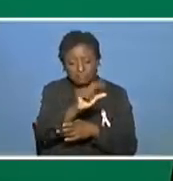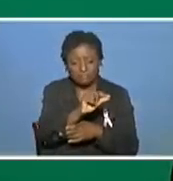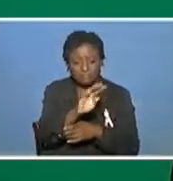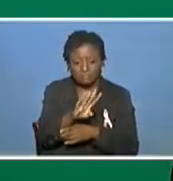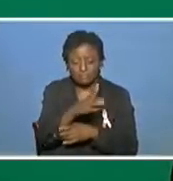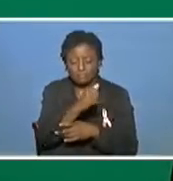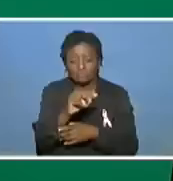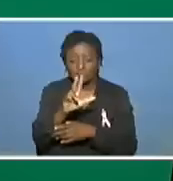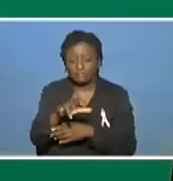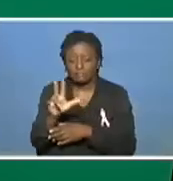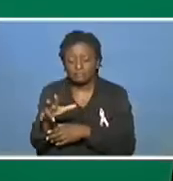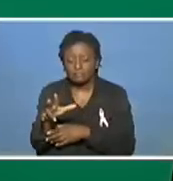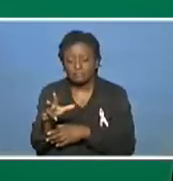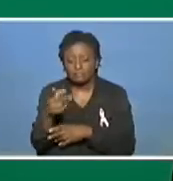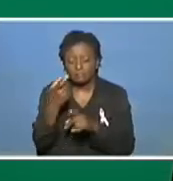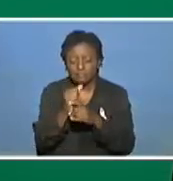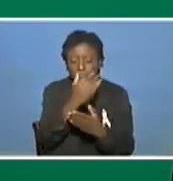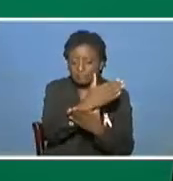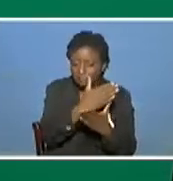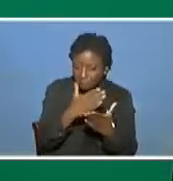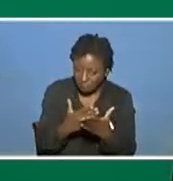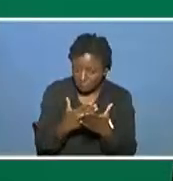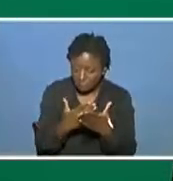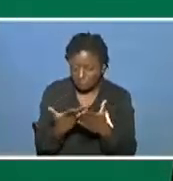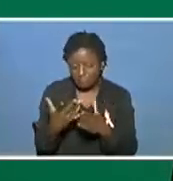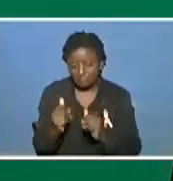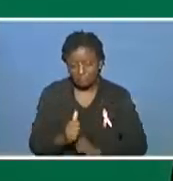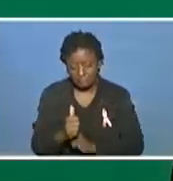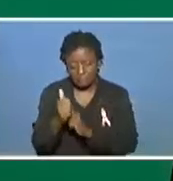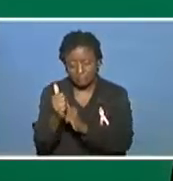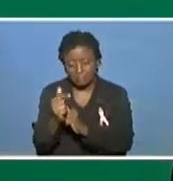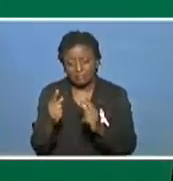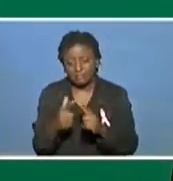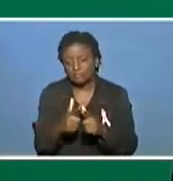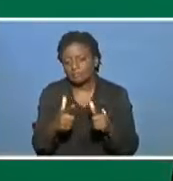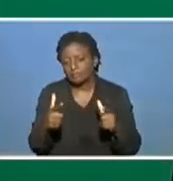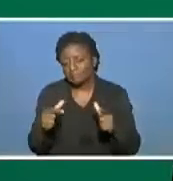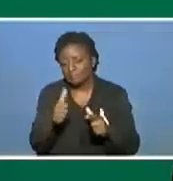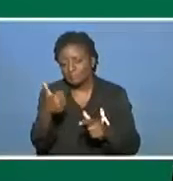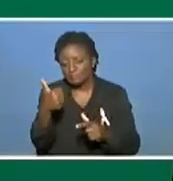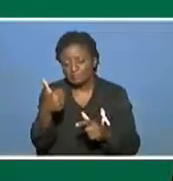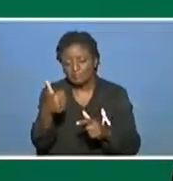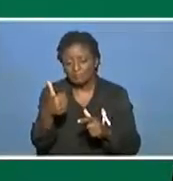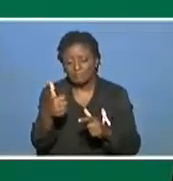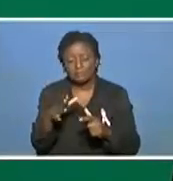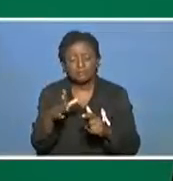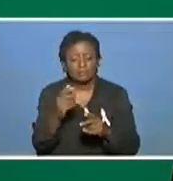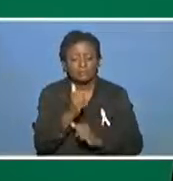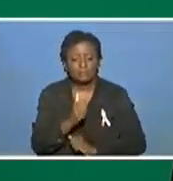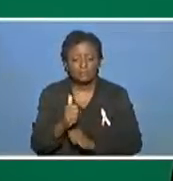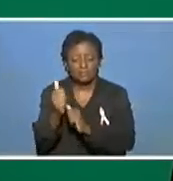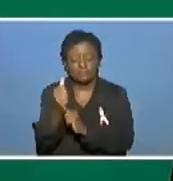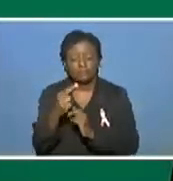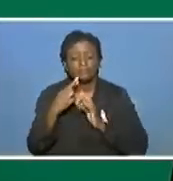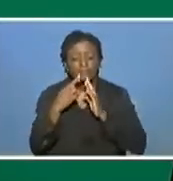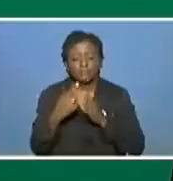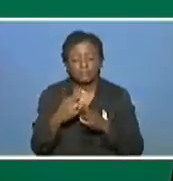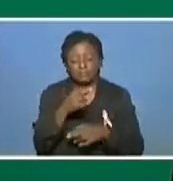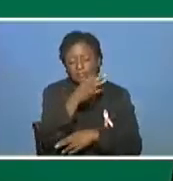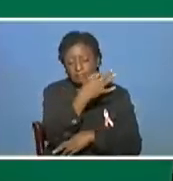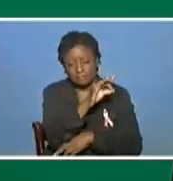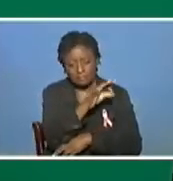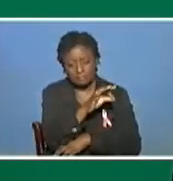33 from partially compliant to largely compliant, and recommendations